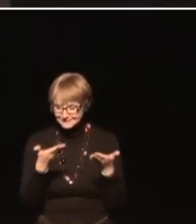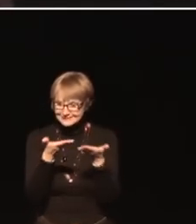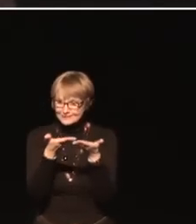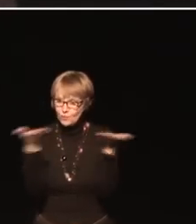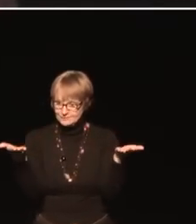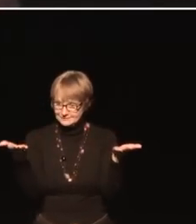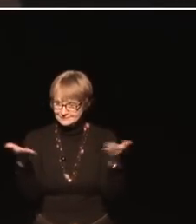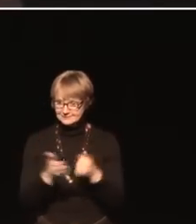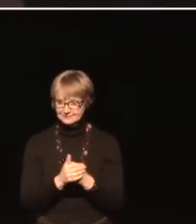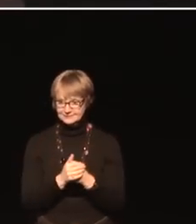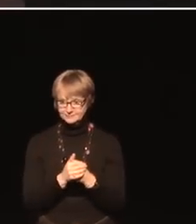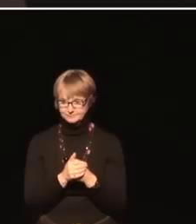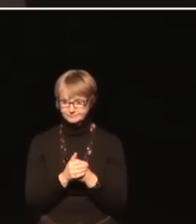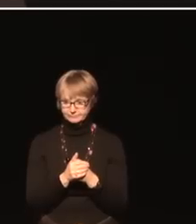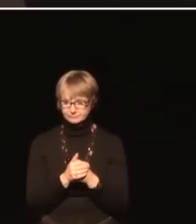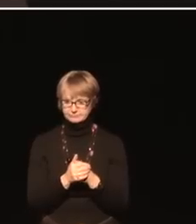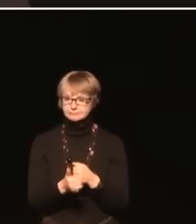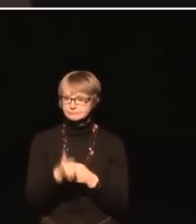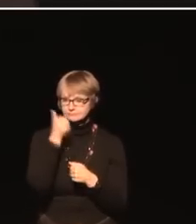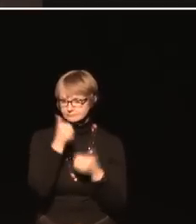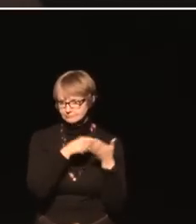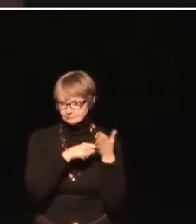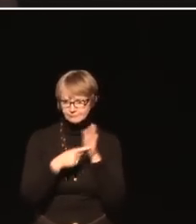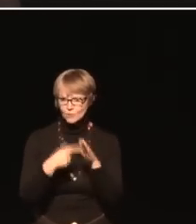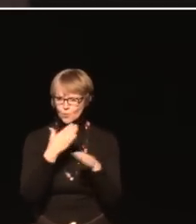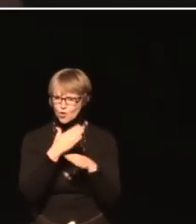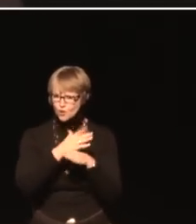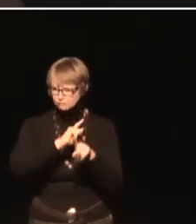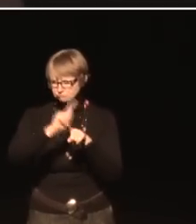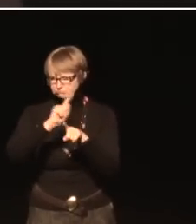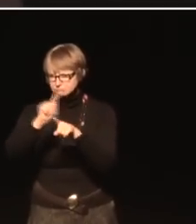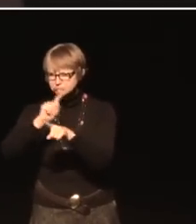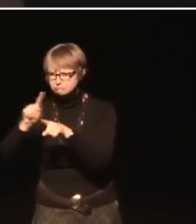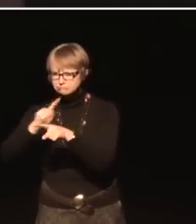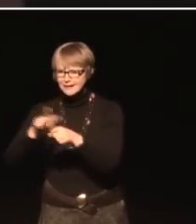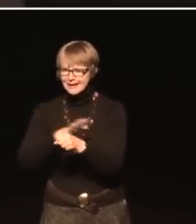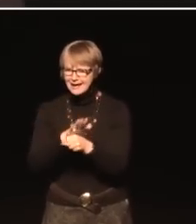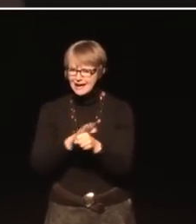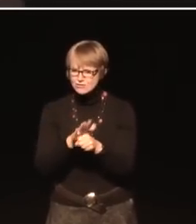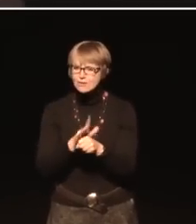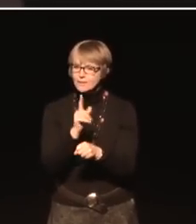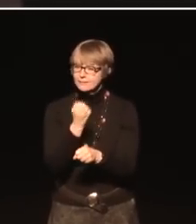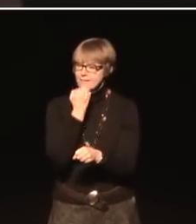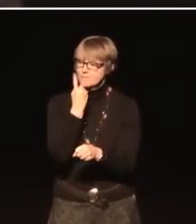Although we've become increasingly multi-platform, our primary landscape is and remains theatre.